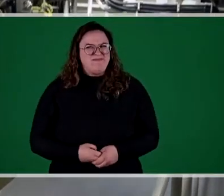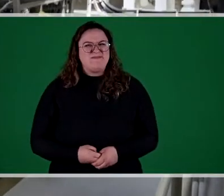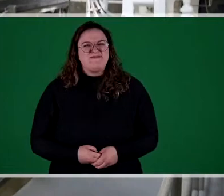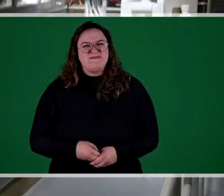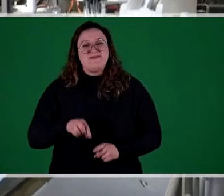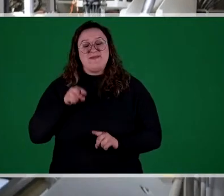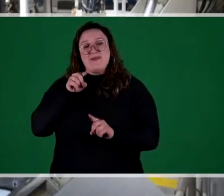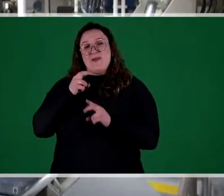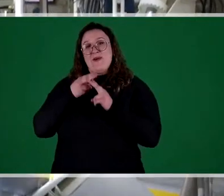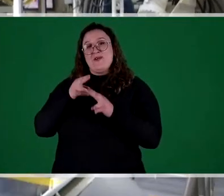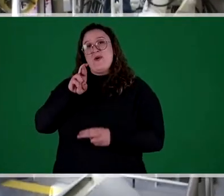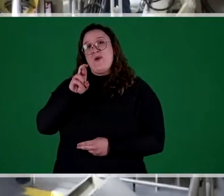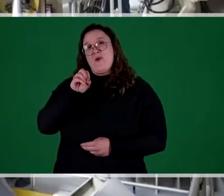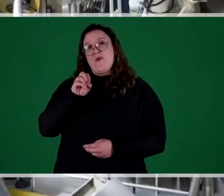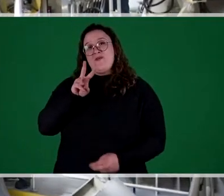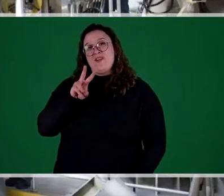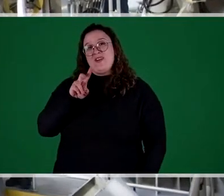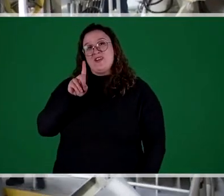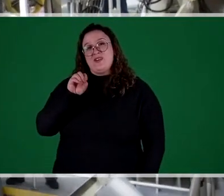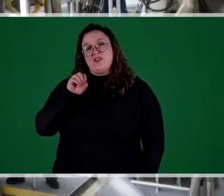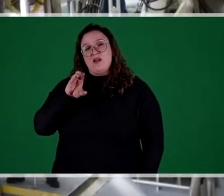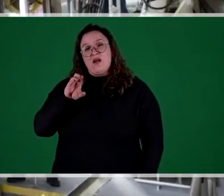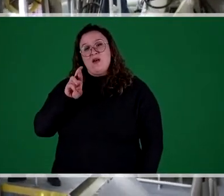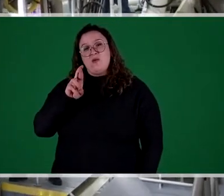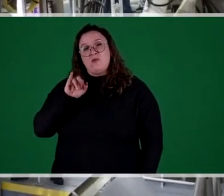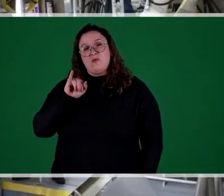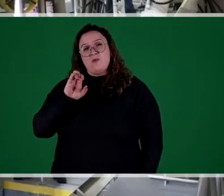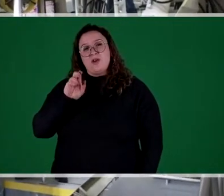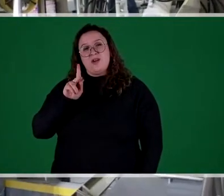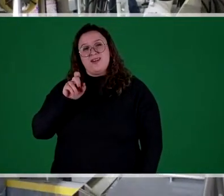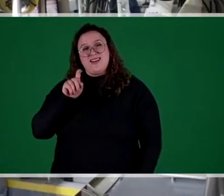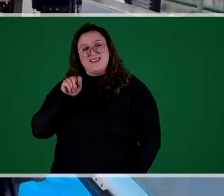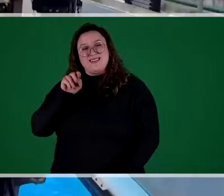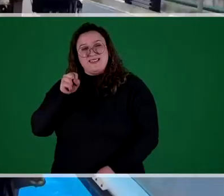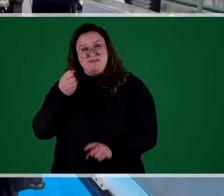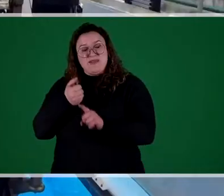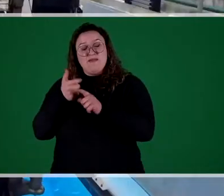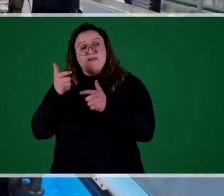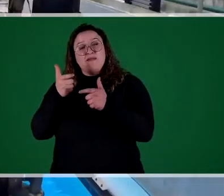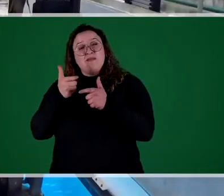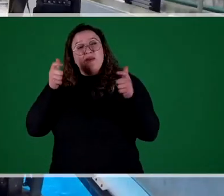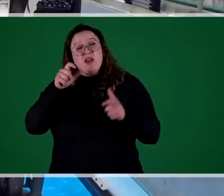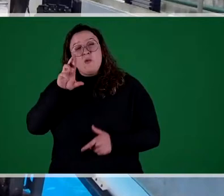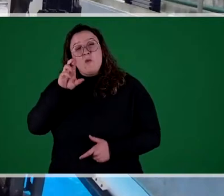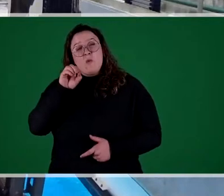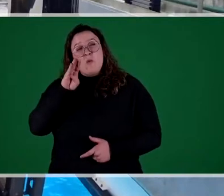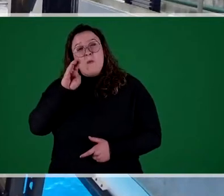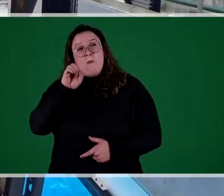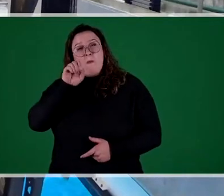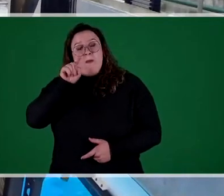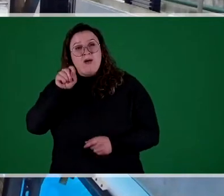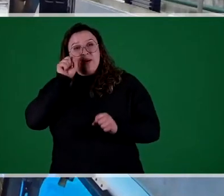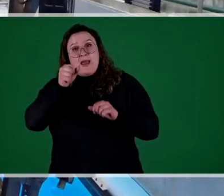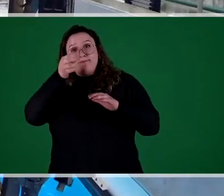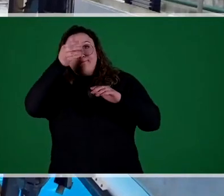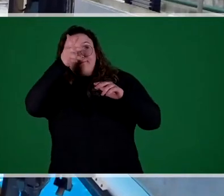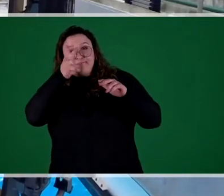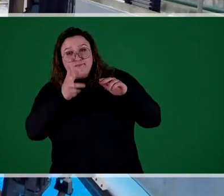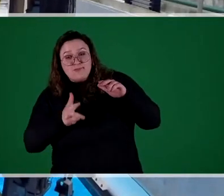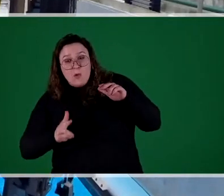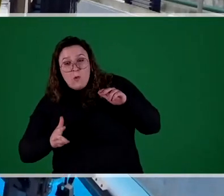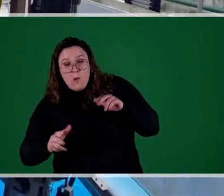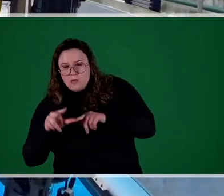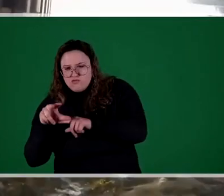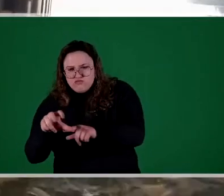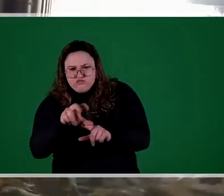The ROV Doc Ricketts is a large underwater science robot that helps us get down into these habitats and find